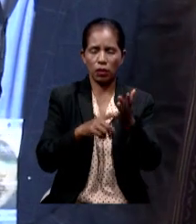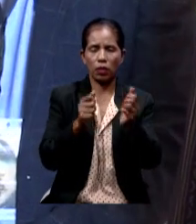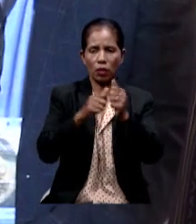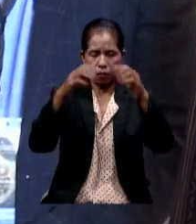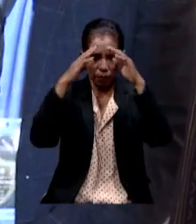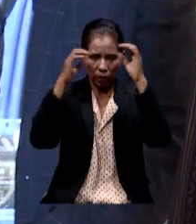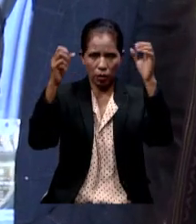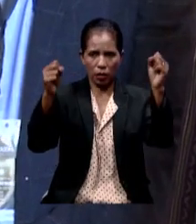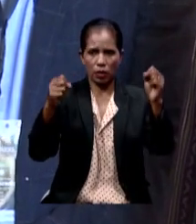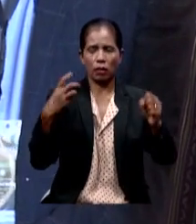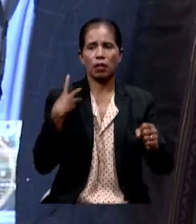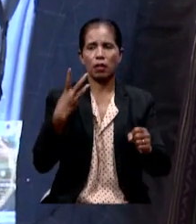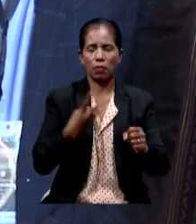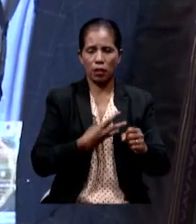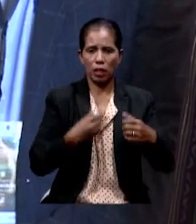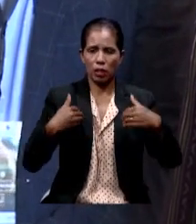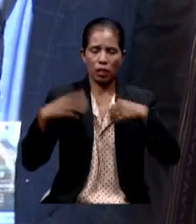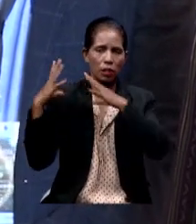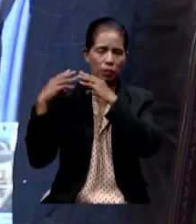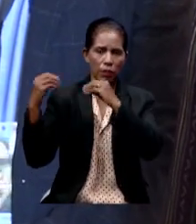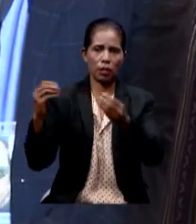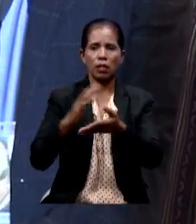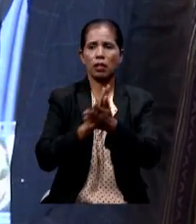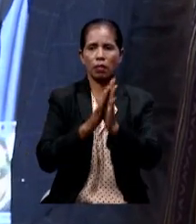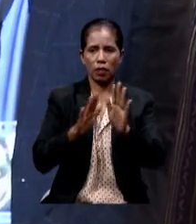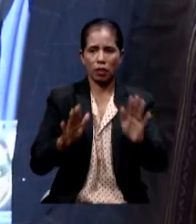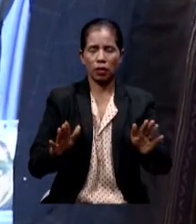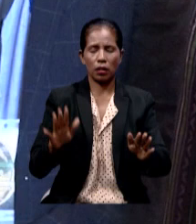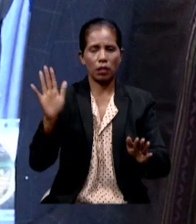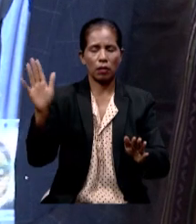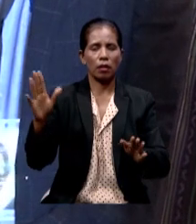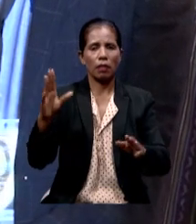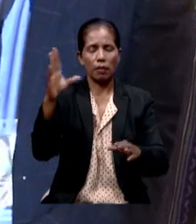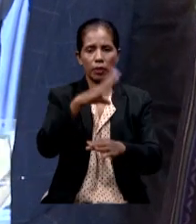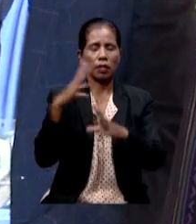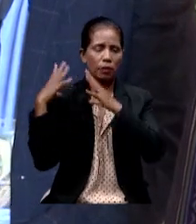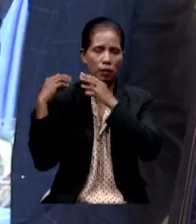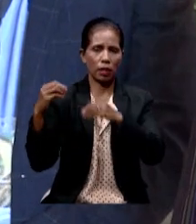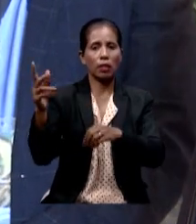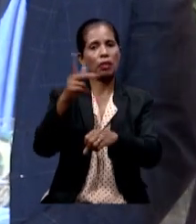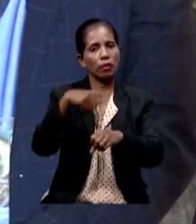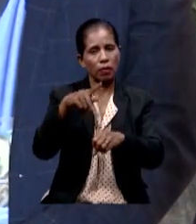our experience in the past and his experience in Manila and also